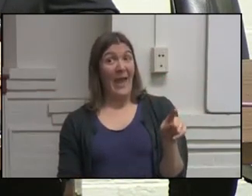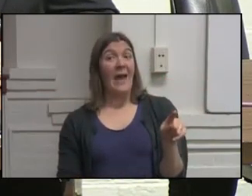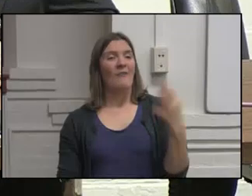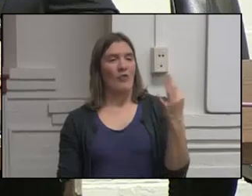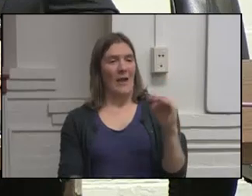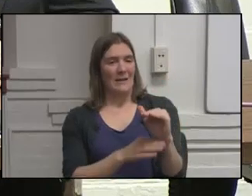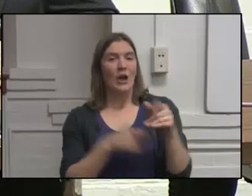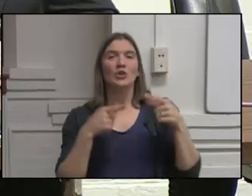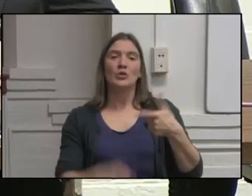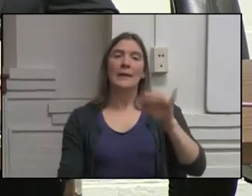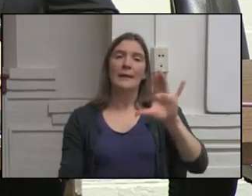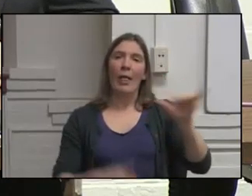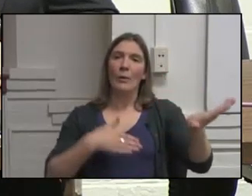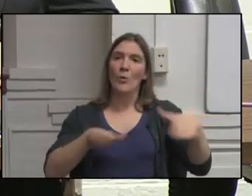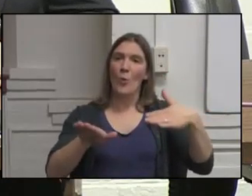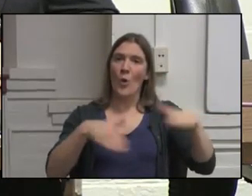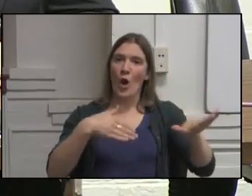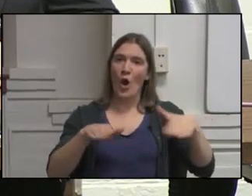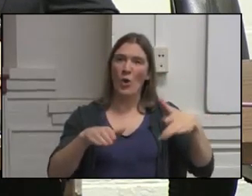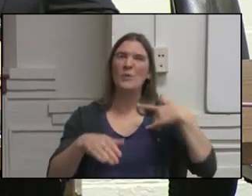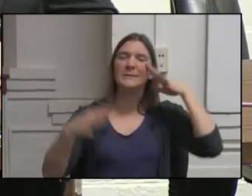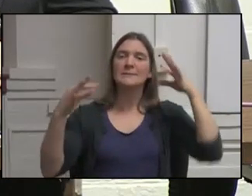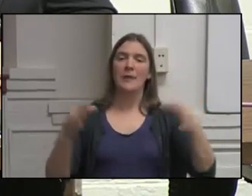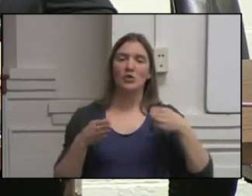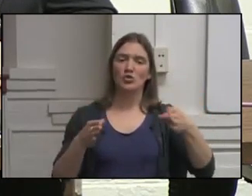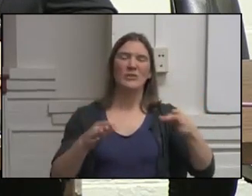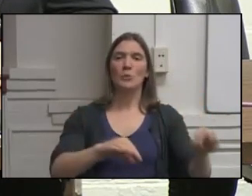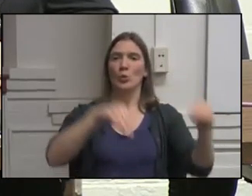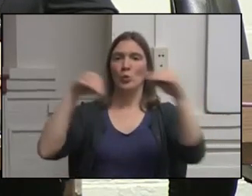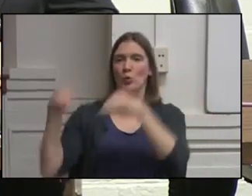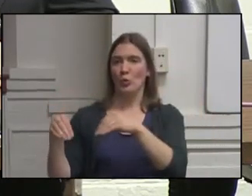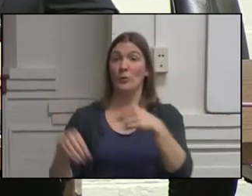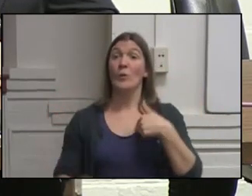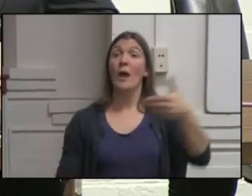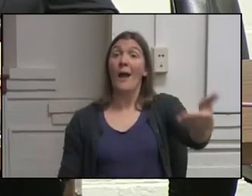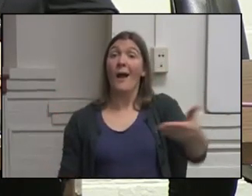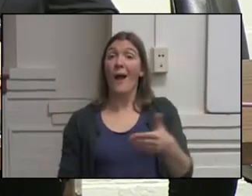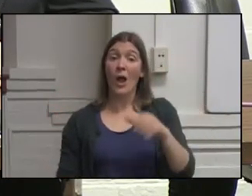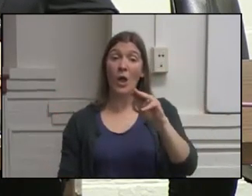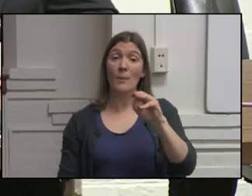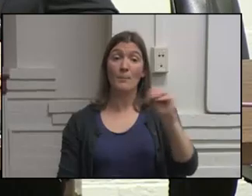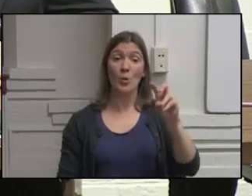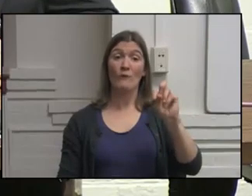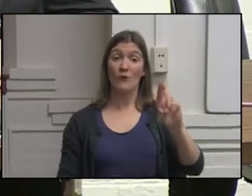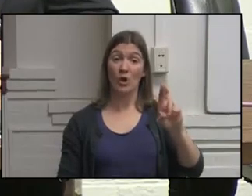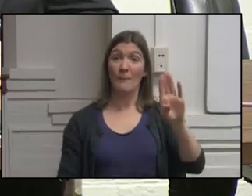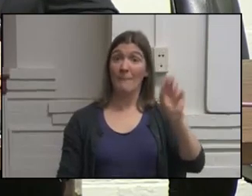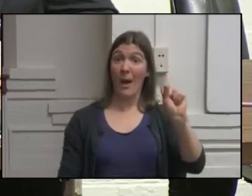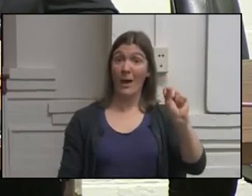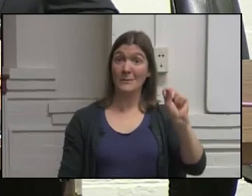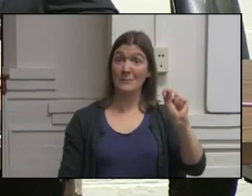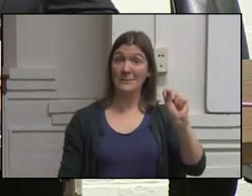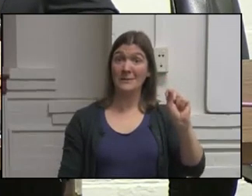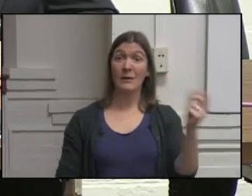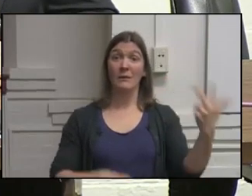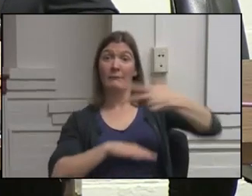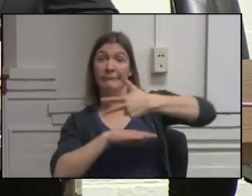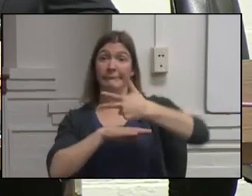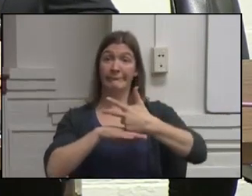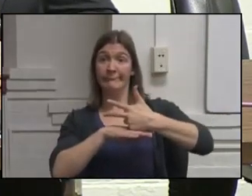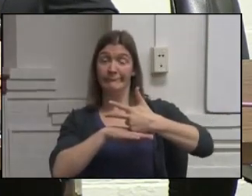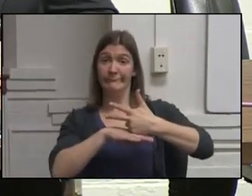It's during Gallery Walk, and what we're doing is we've hired the mover bus to pick up in front of Candle in the Night.